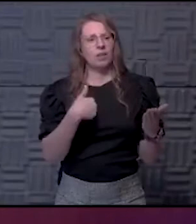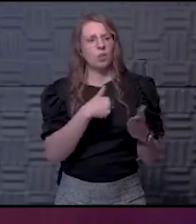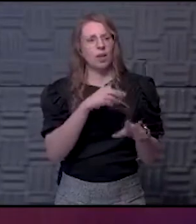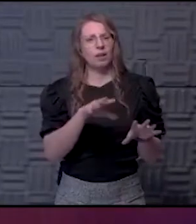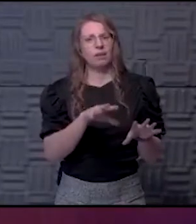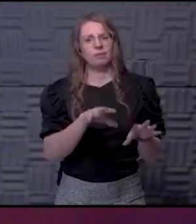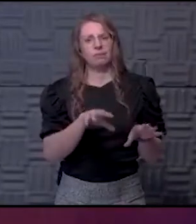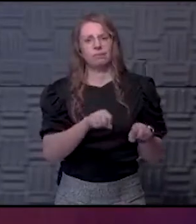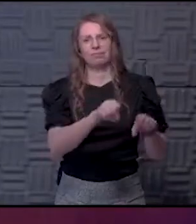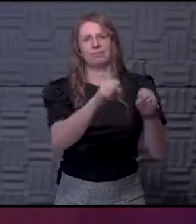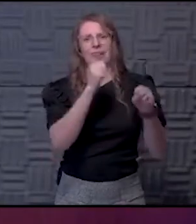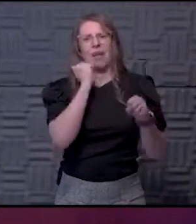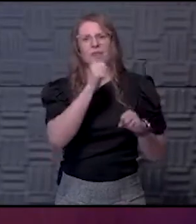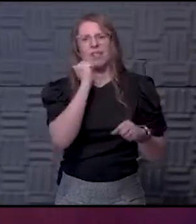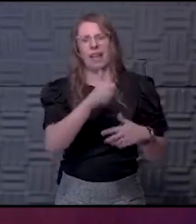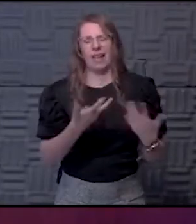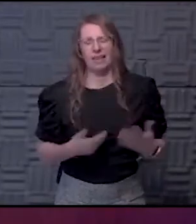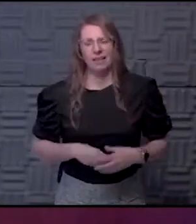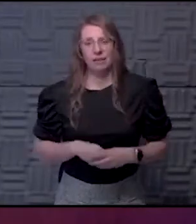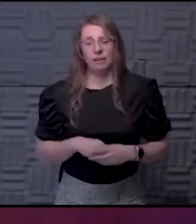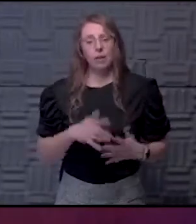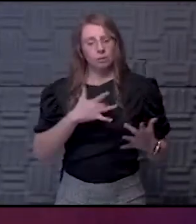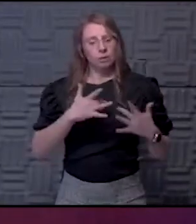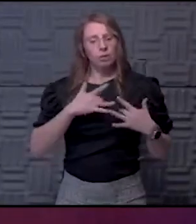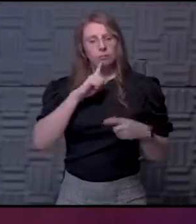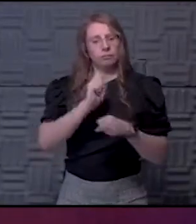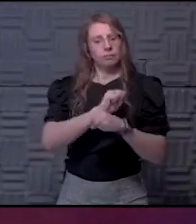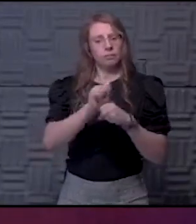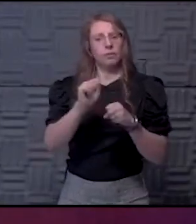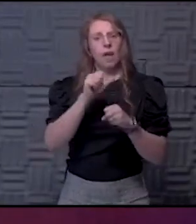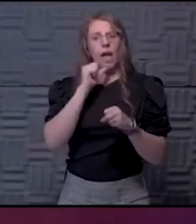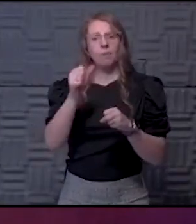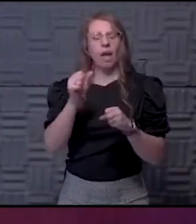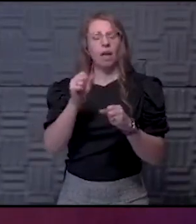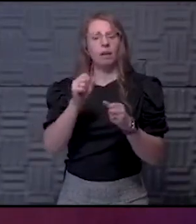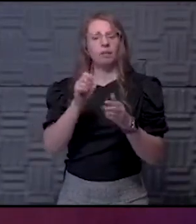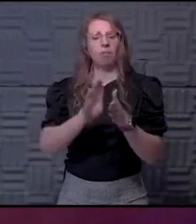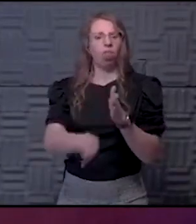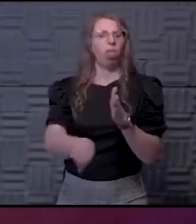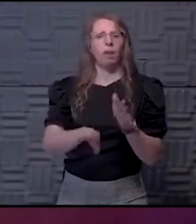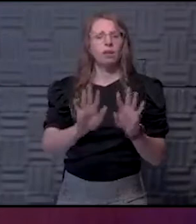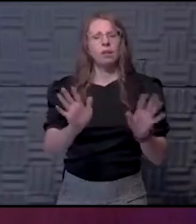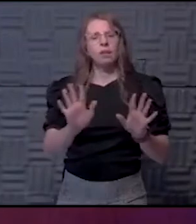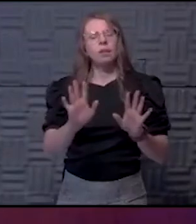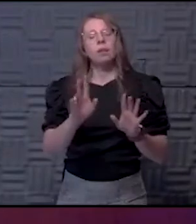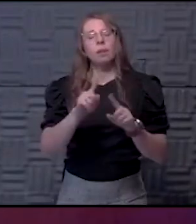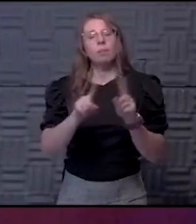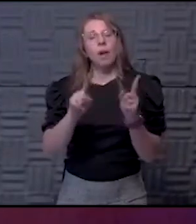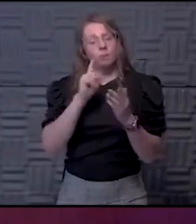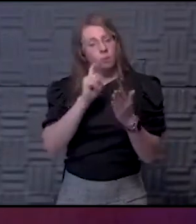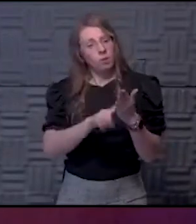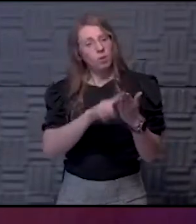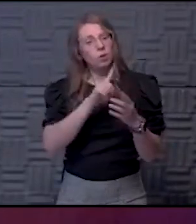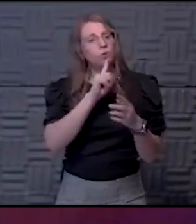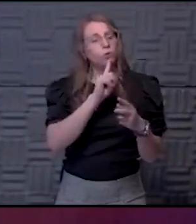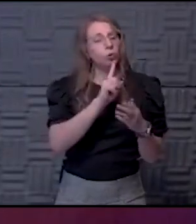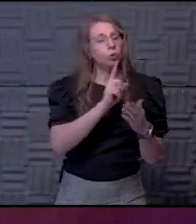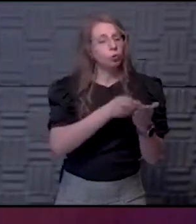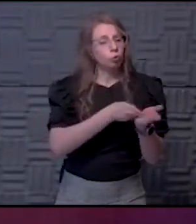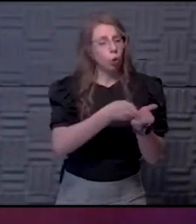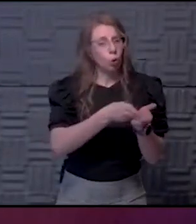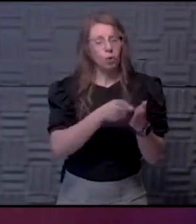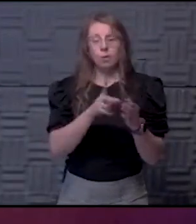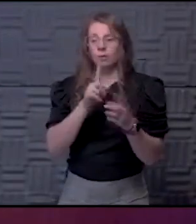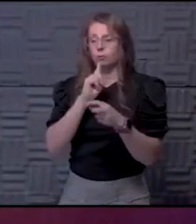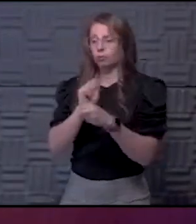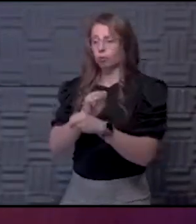basis. And so the concern's real, and I'm not discounting it at all, but just this recognition that there is true, and sometimes those